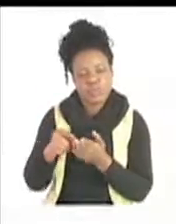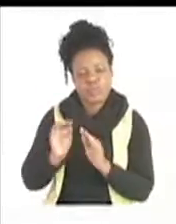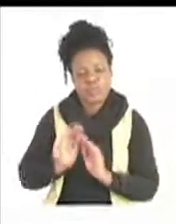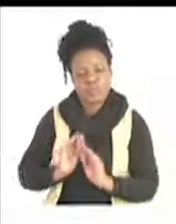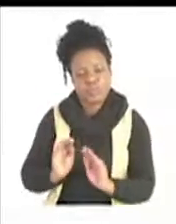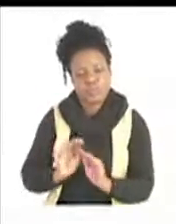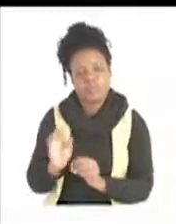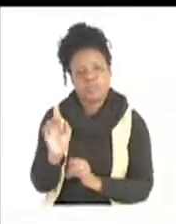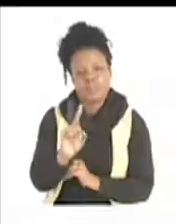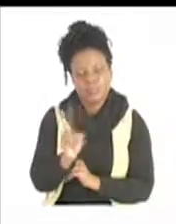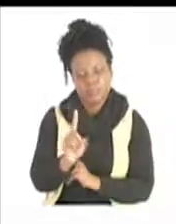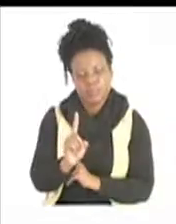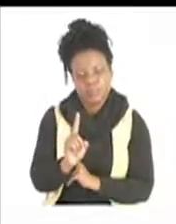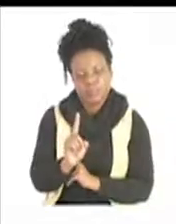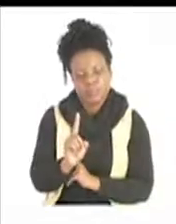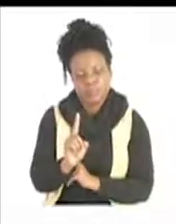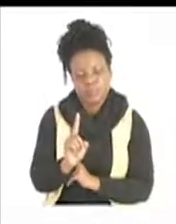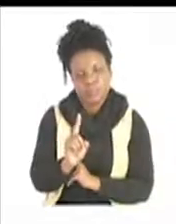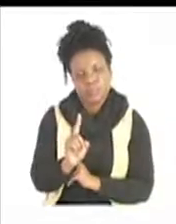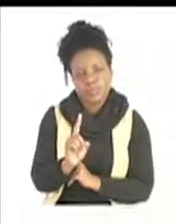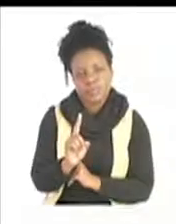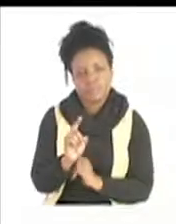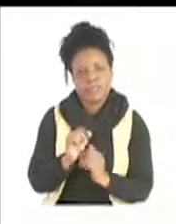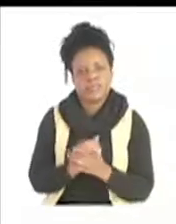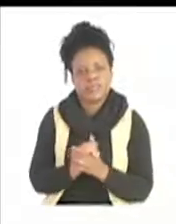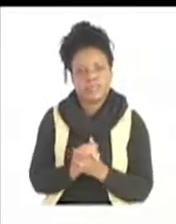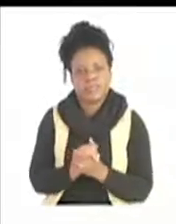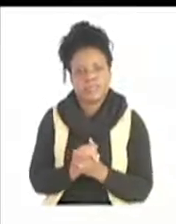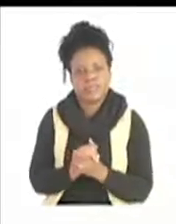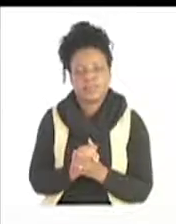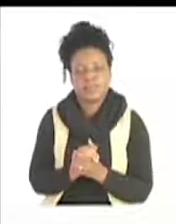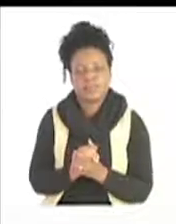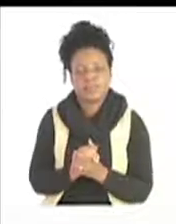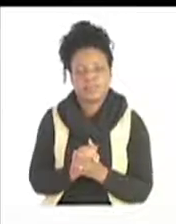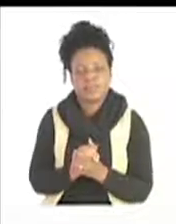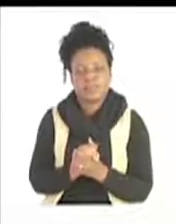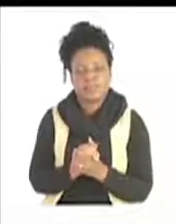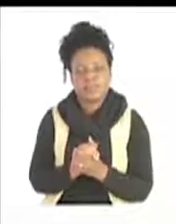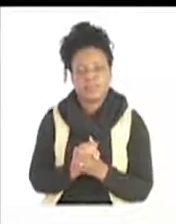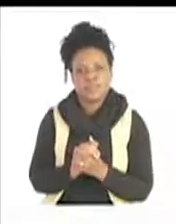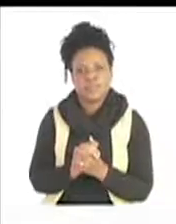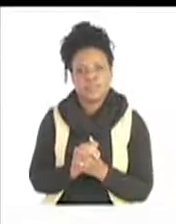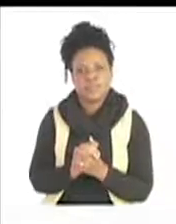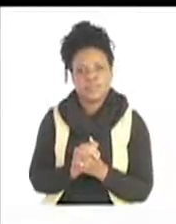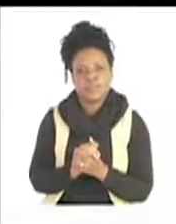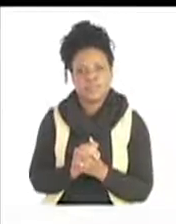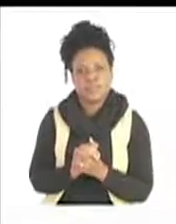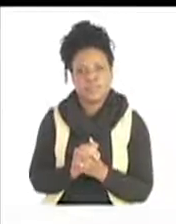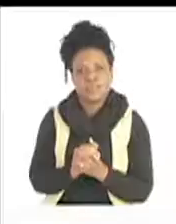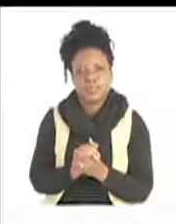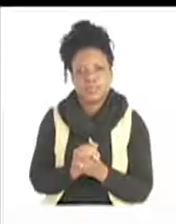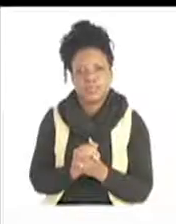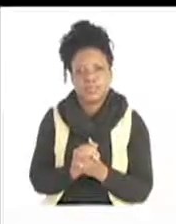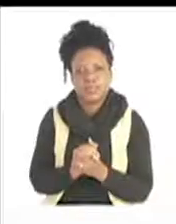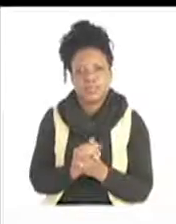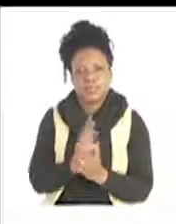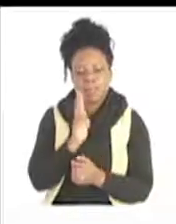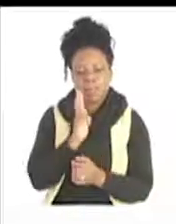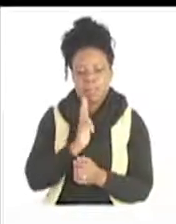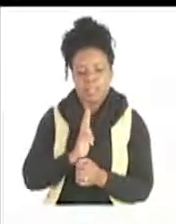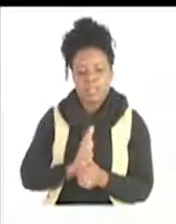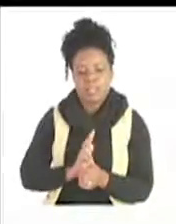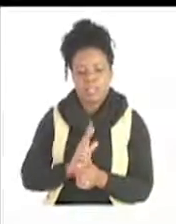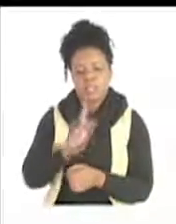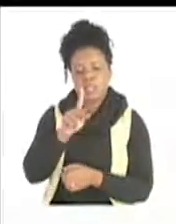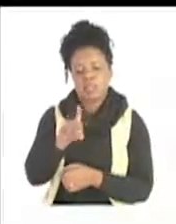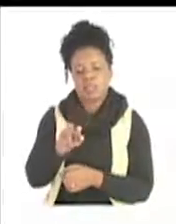on the lesson that we did previously. So we are going to look at personal pronouns.